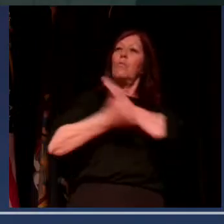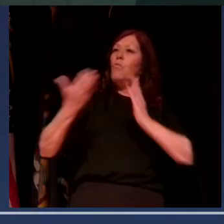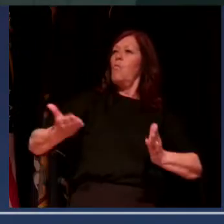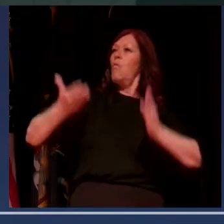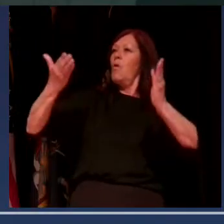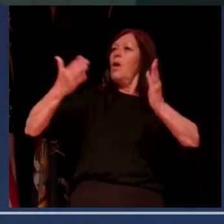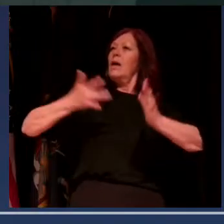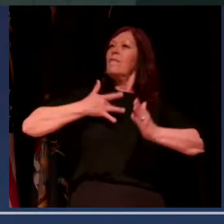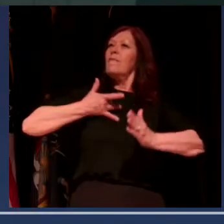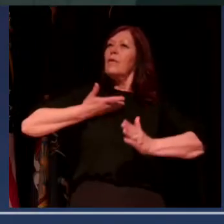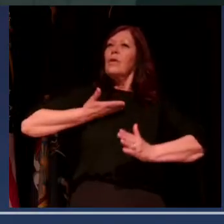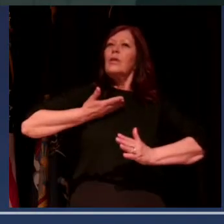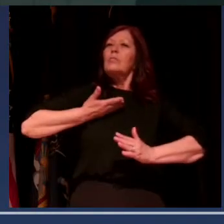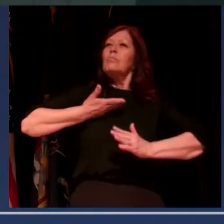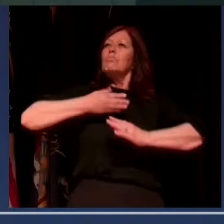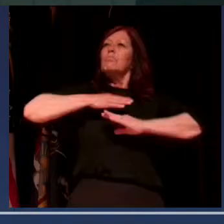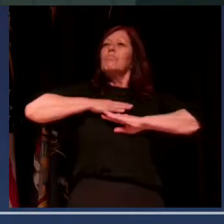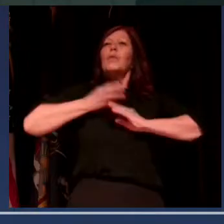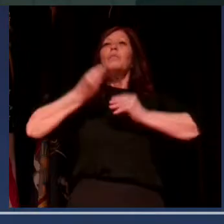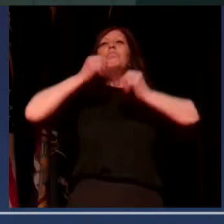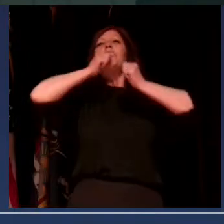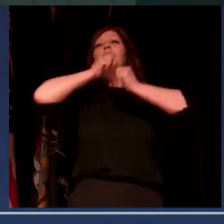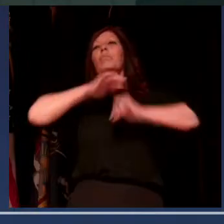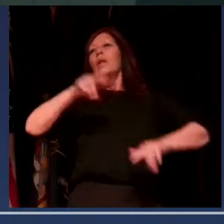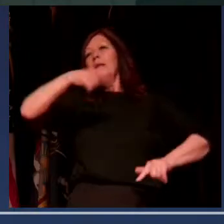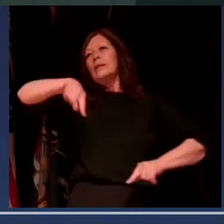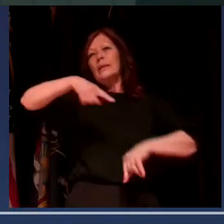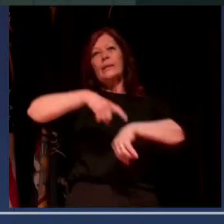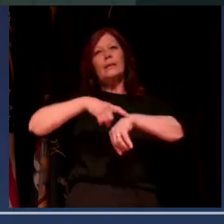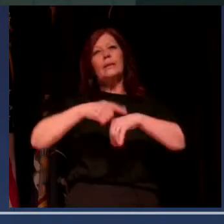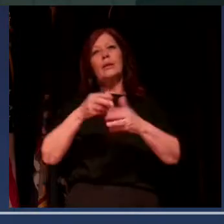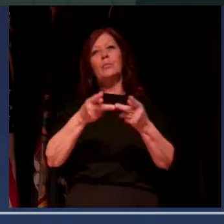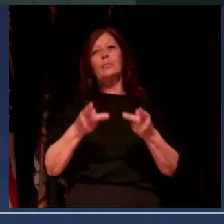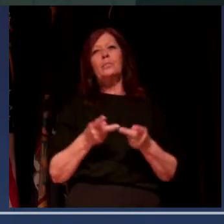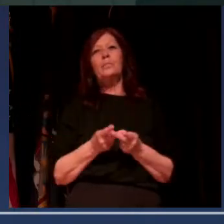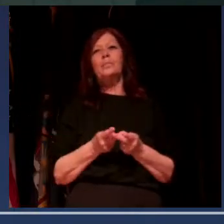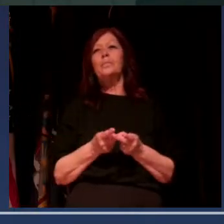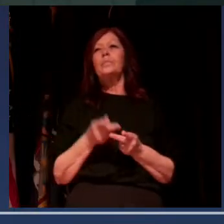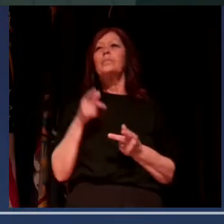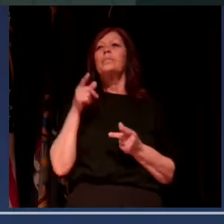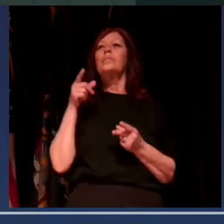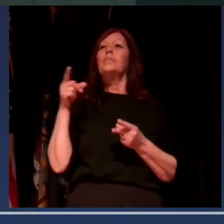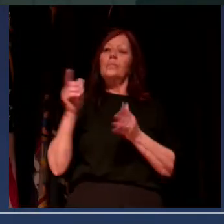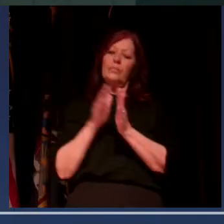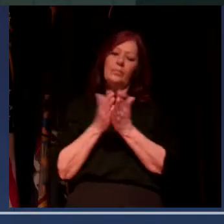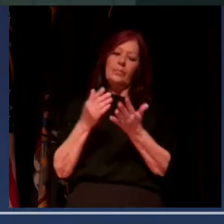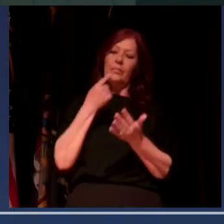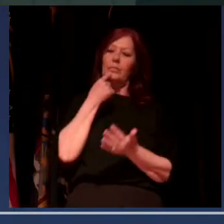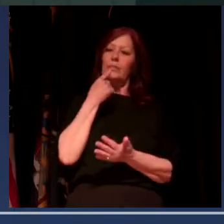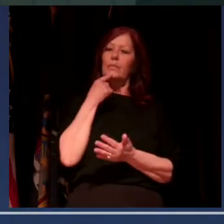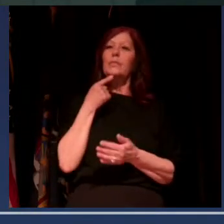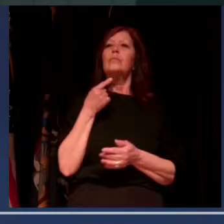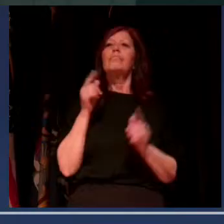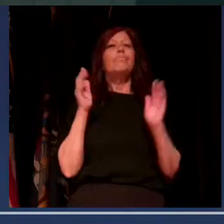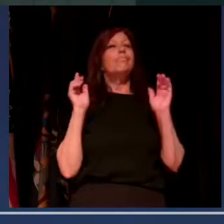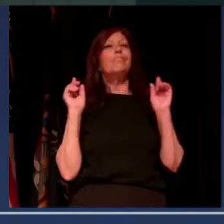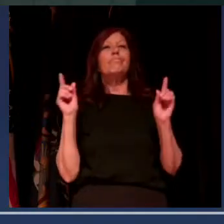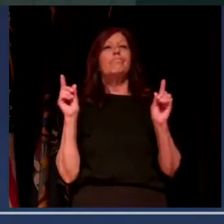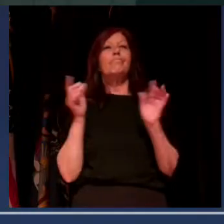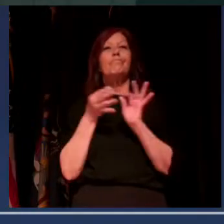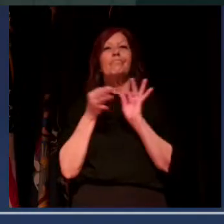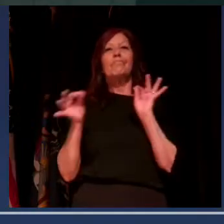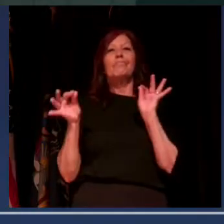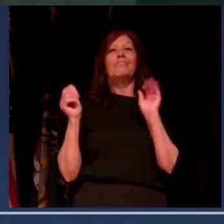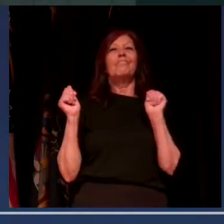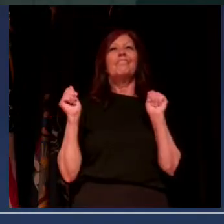feel fully the blessing of this time and place. As the psalmist tells us, Hine matov u'manayim